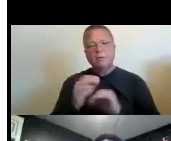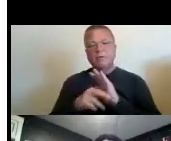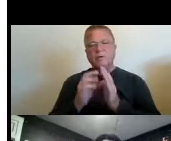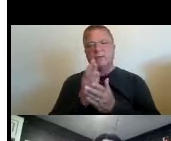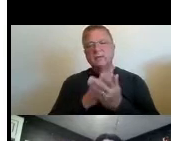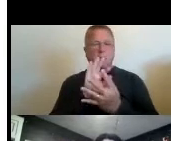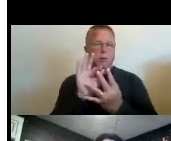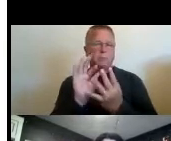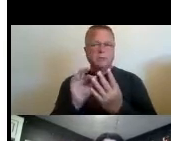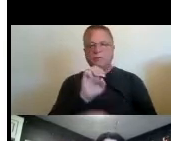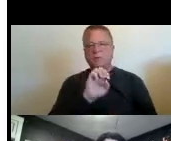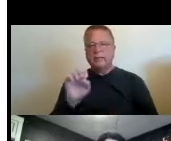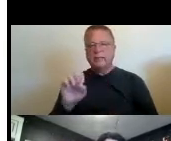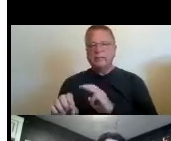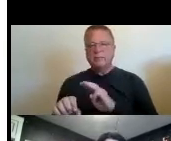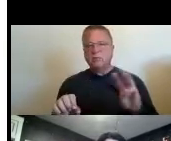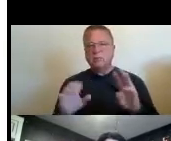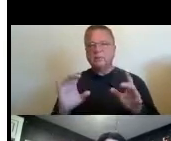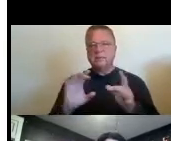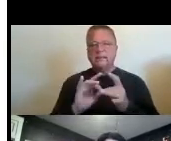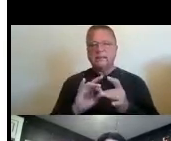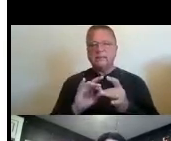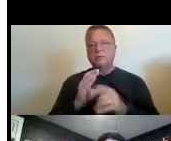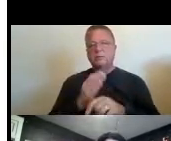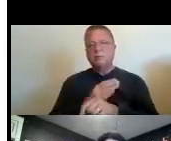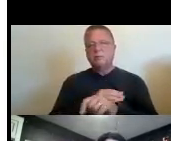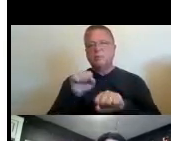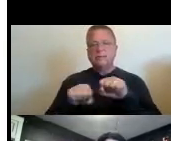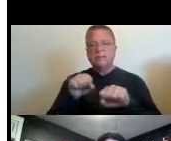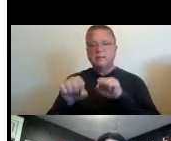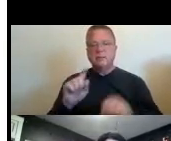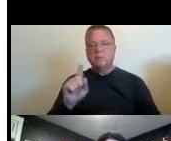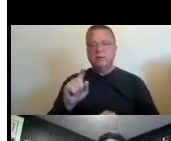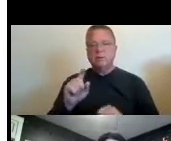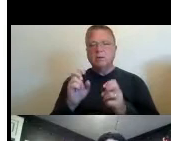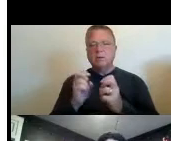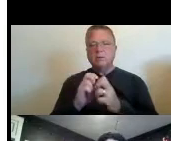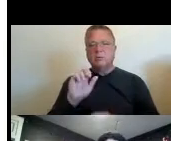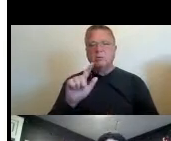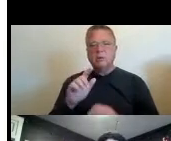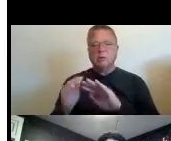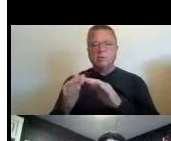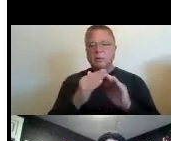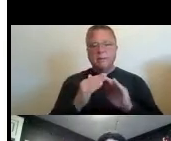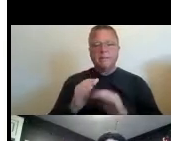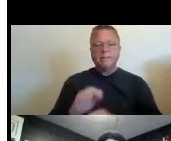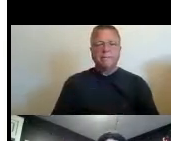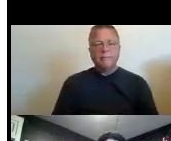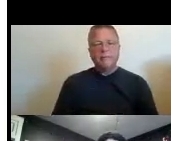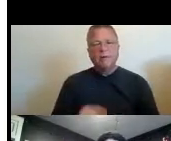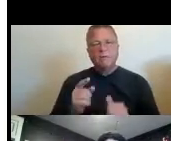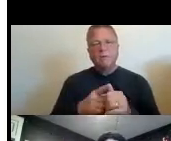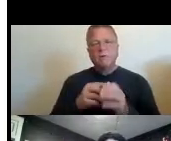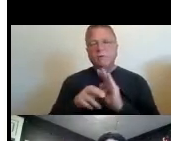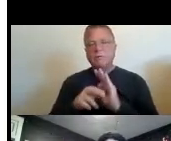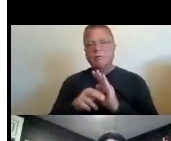an east-west connection to improve bicycling in the Squirrel Hill community. We will first review